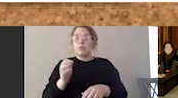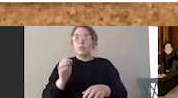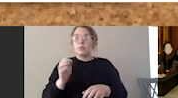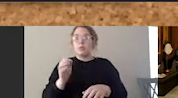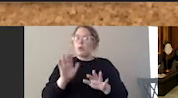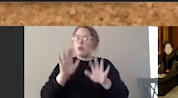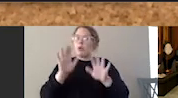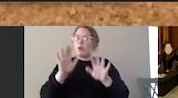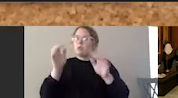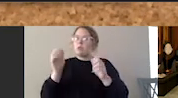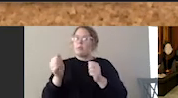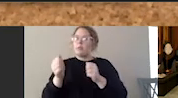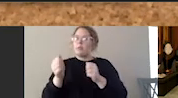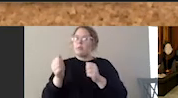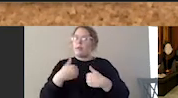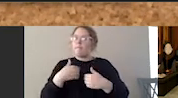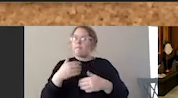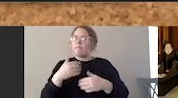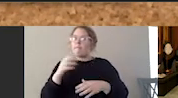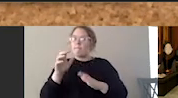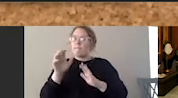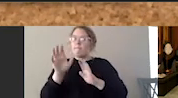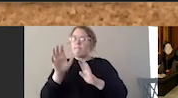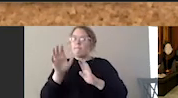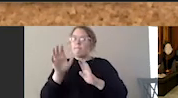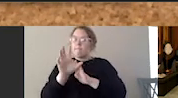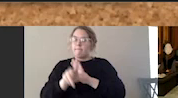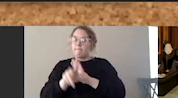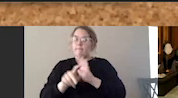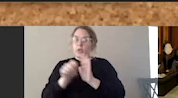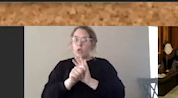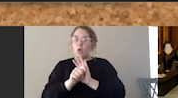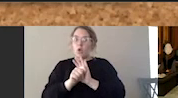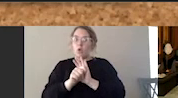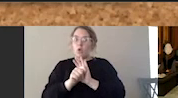you go to YouTube,